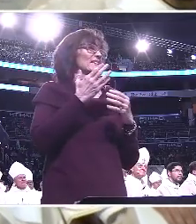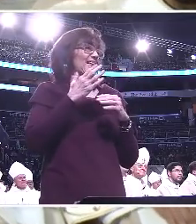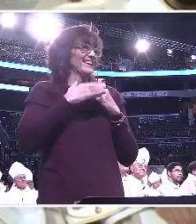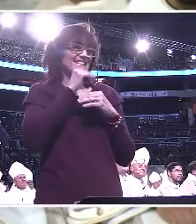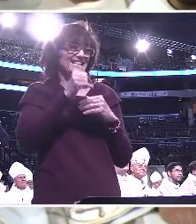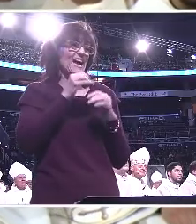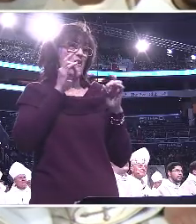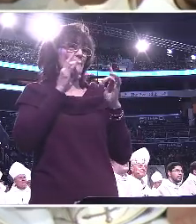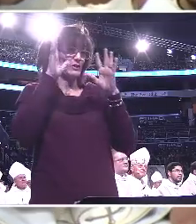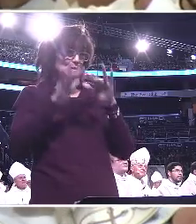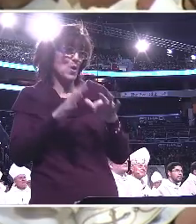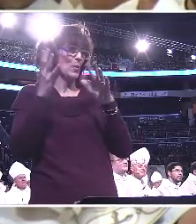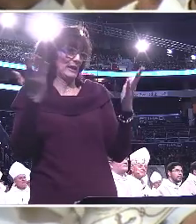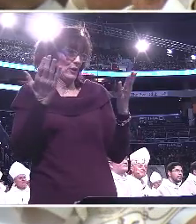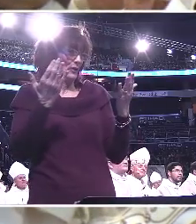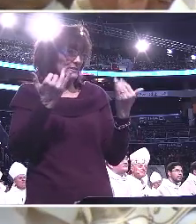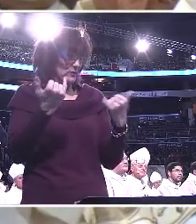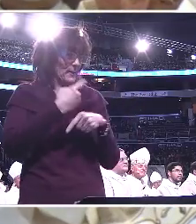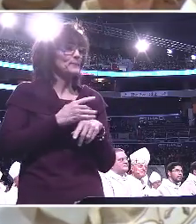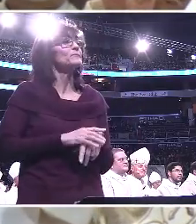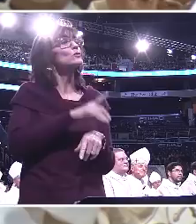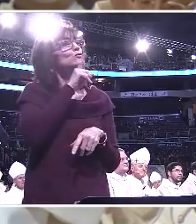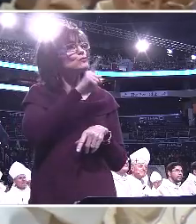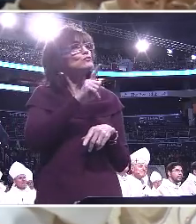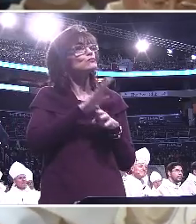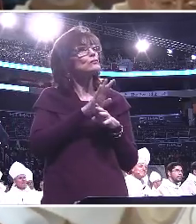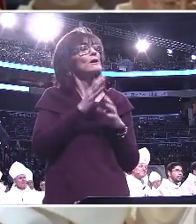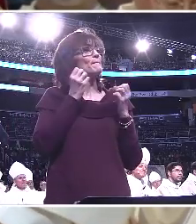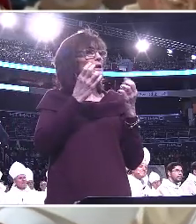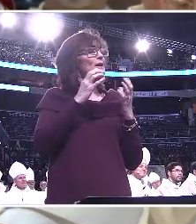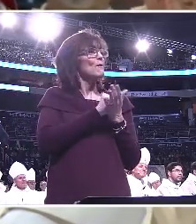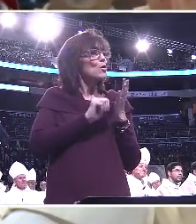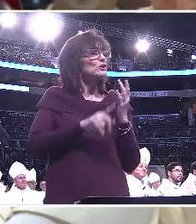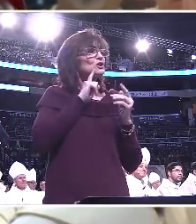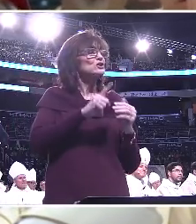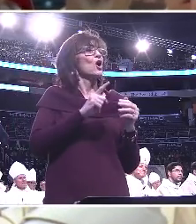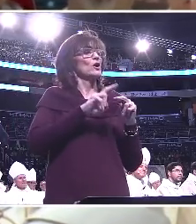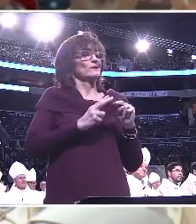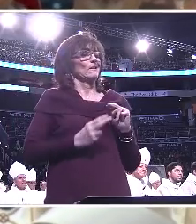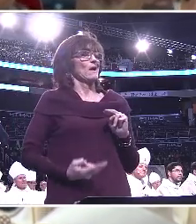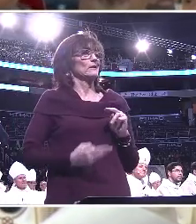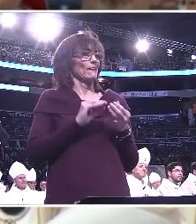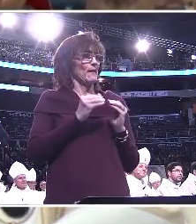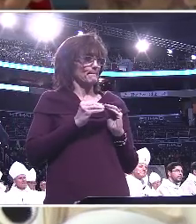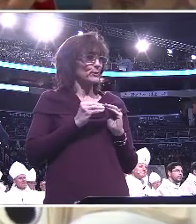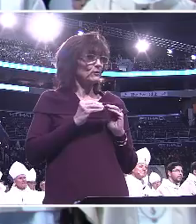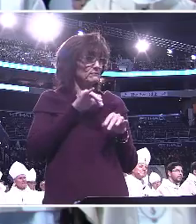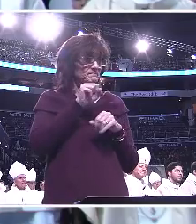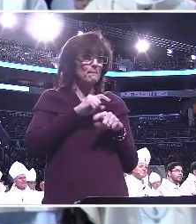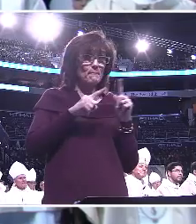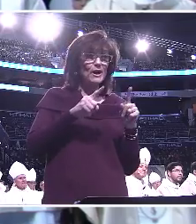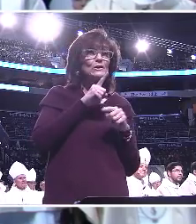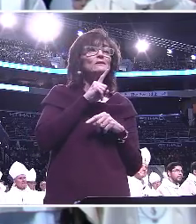And yes, it's true that the number of abortions in the United States are declining. But still, the fact is that we